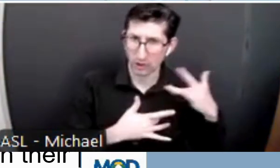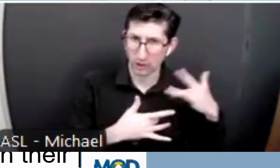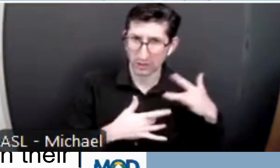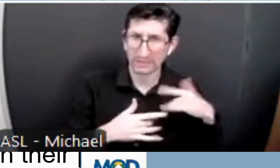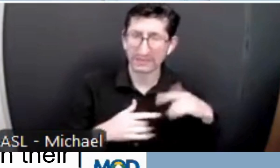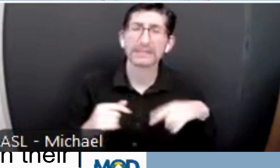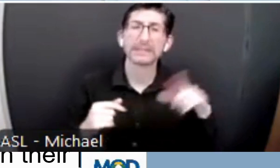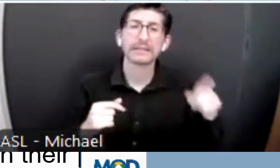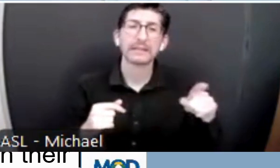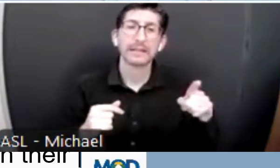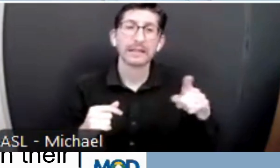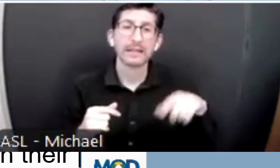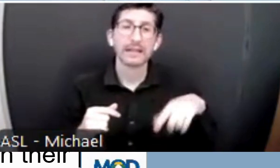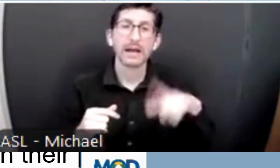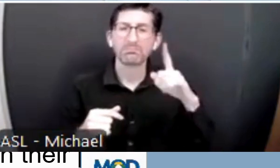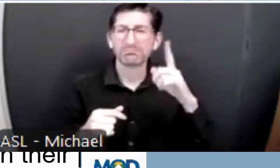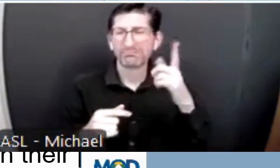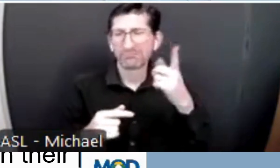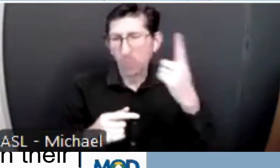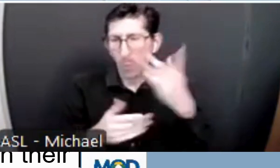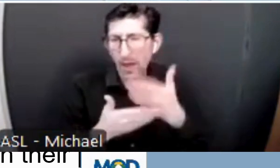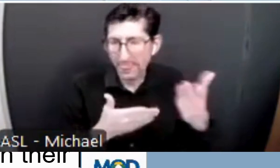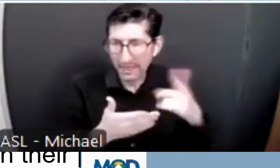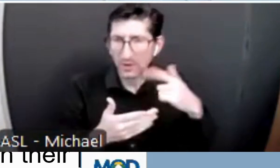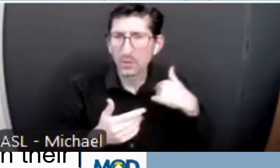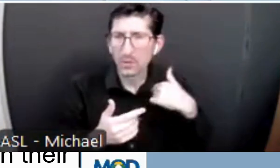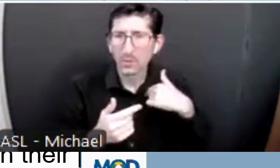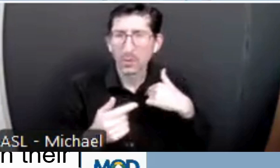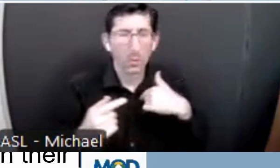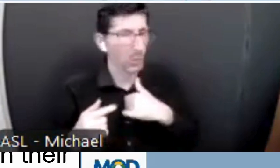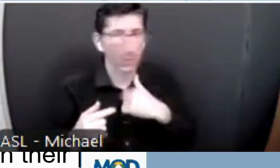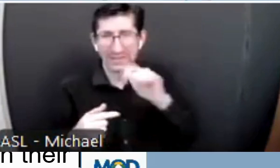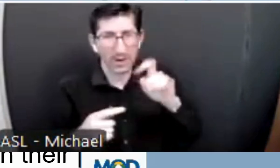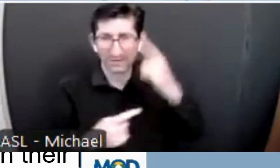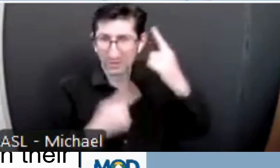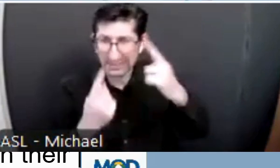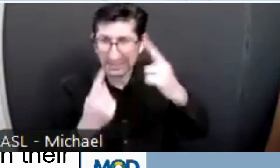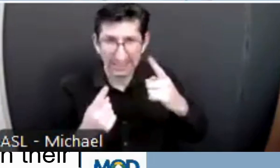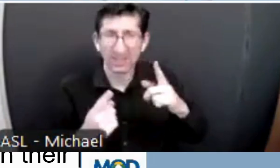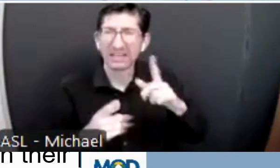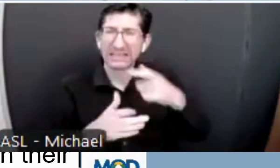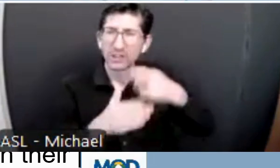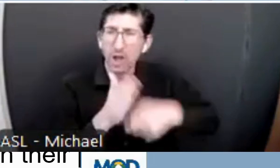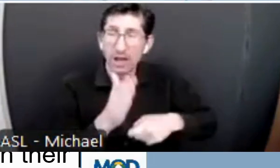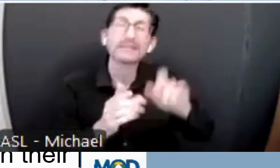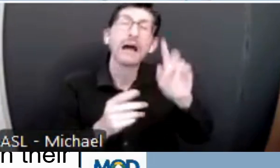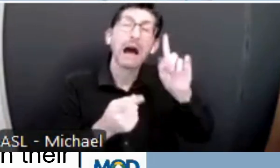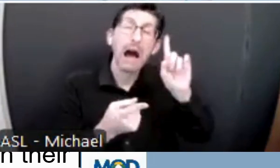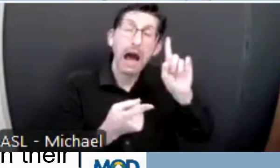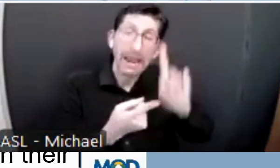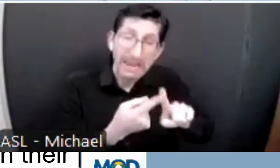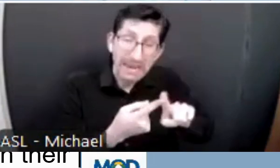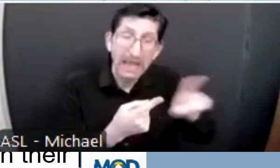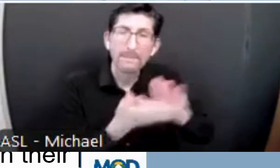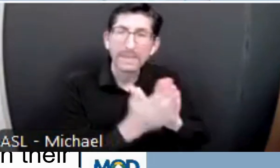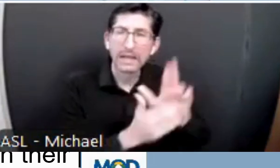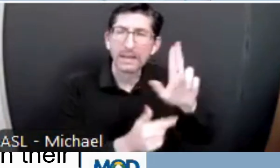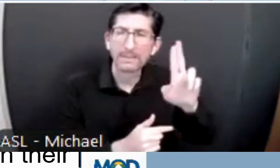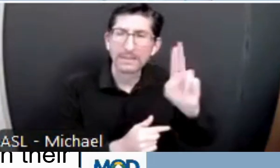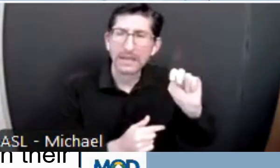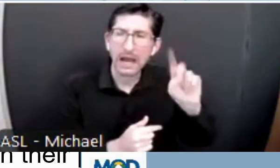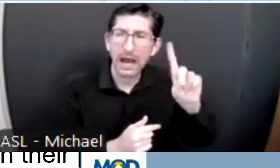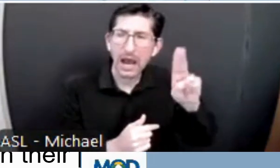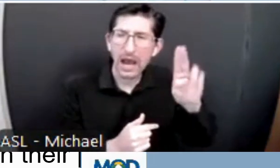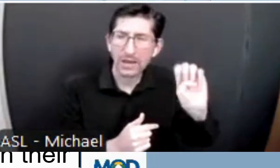concerns. A common one is cost, but unless it reaches the level of undue burden, it's not a reason they're allowed to deny